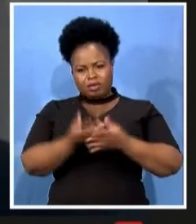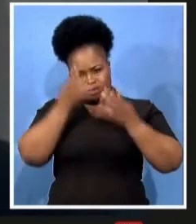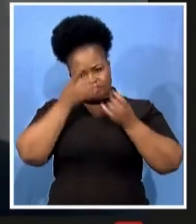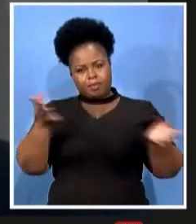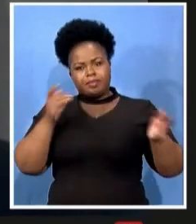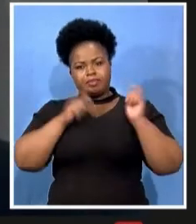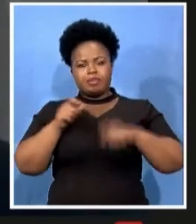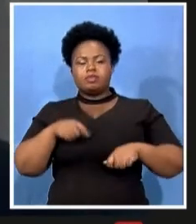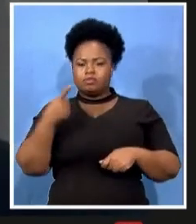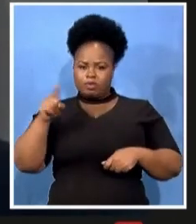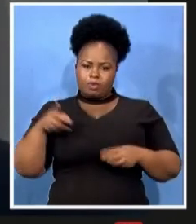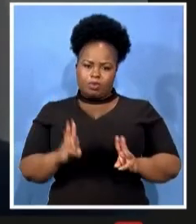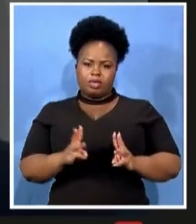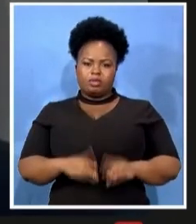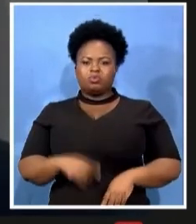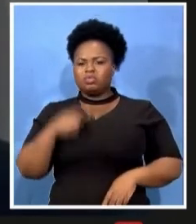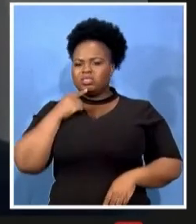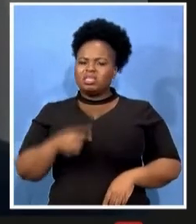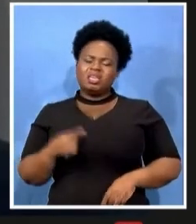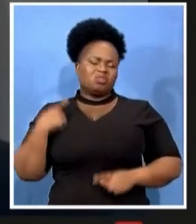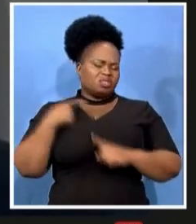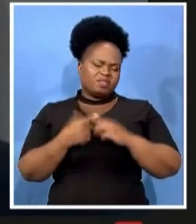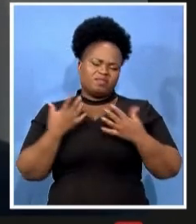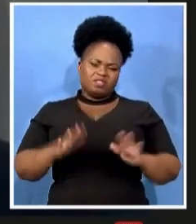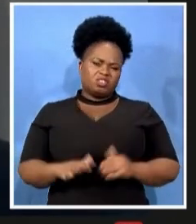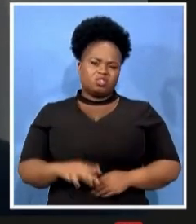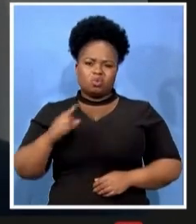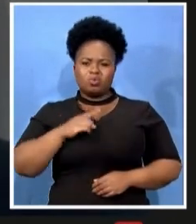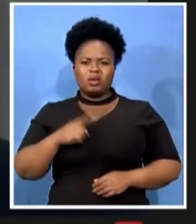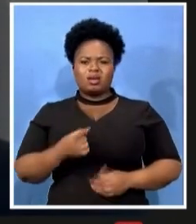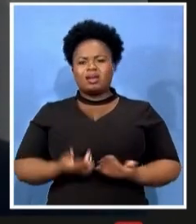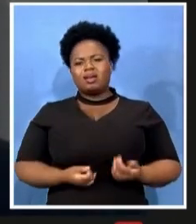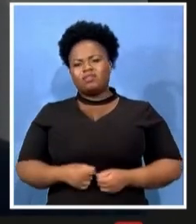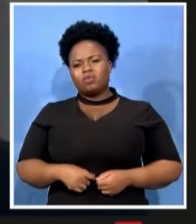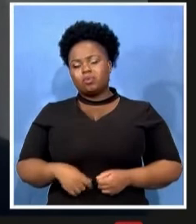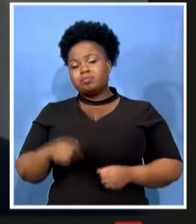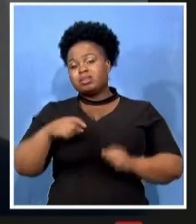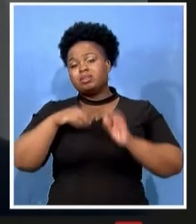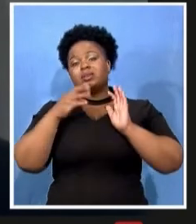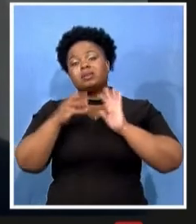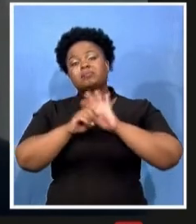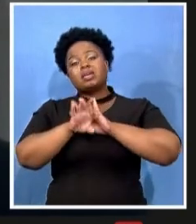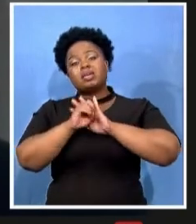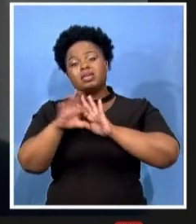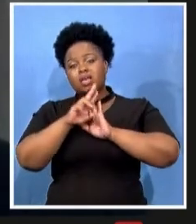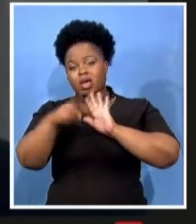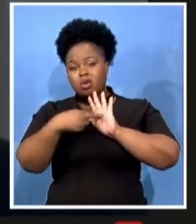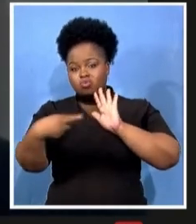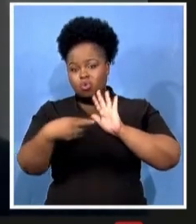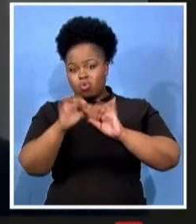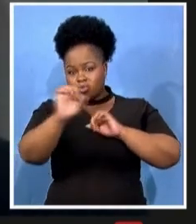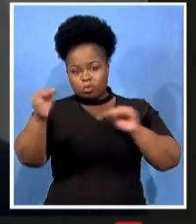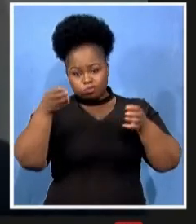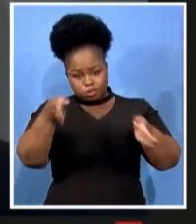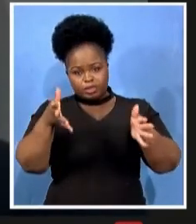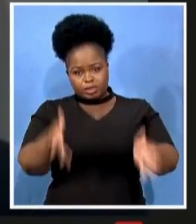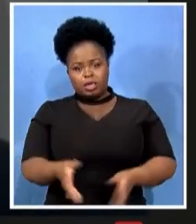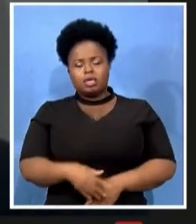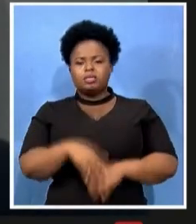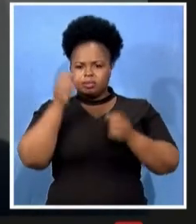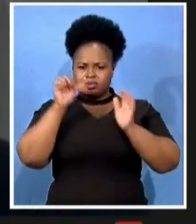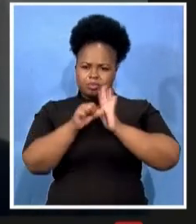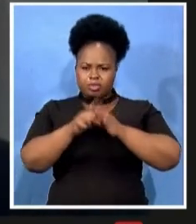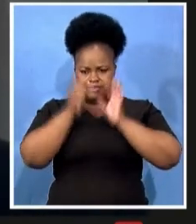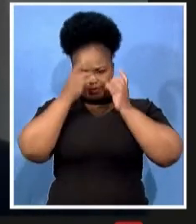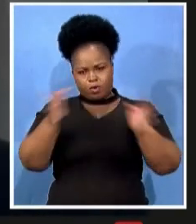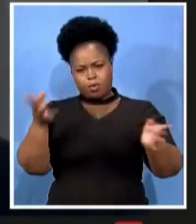the role of the media, them being present here today, is important to put out the right message, that the vaccine is important, it